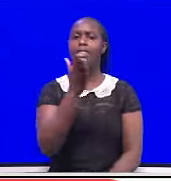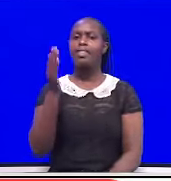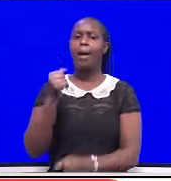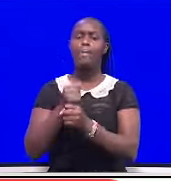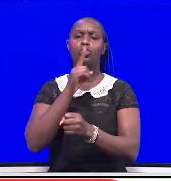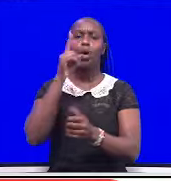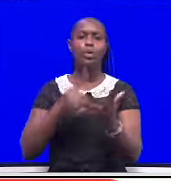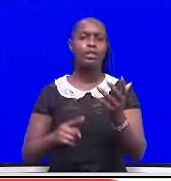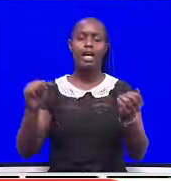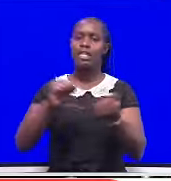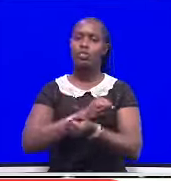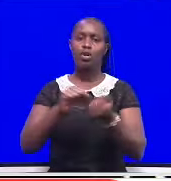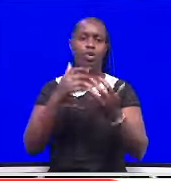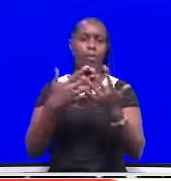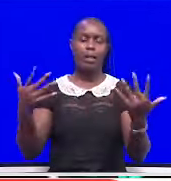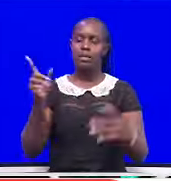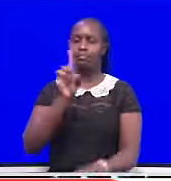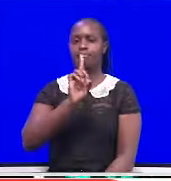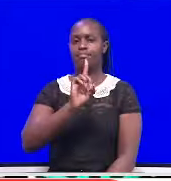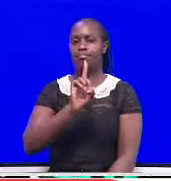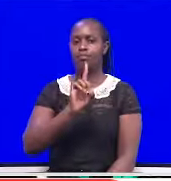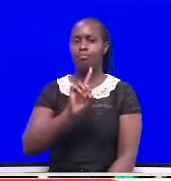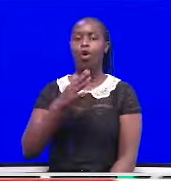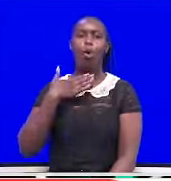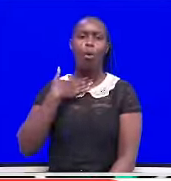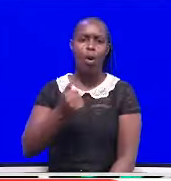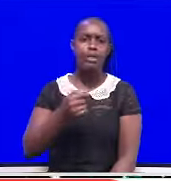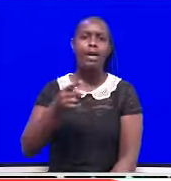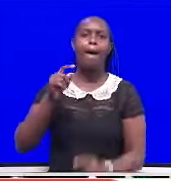that hakuna kitu ya mtu itaguzwa. Sisi tunataka kesho hata kama maandamano itakuwa